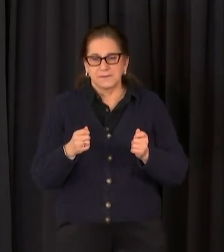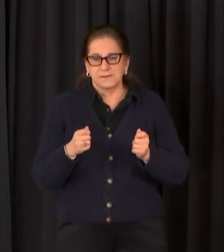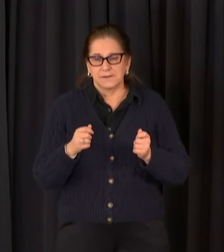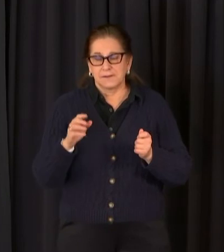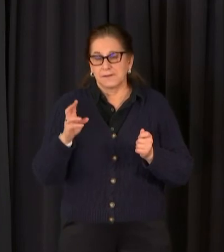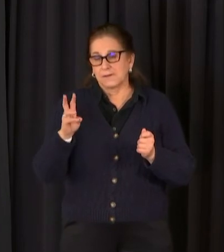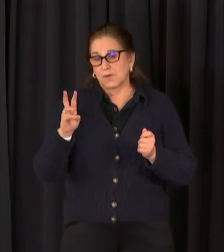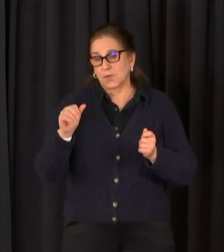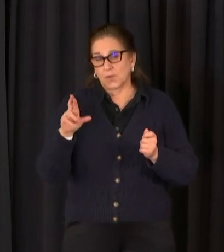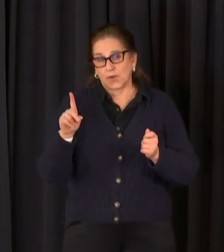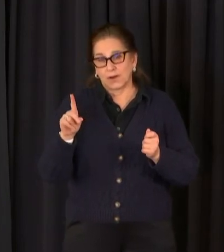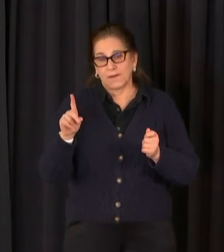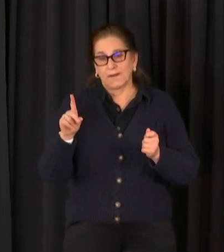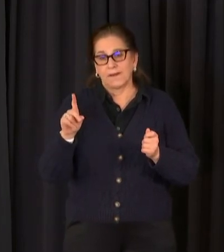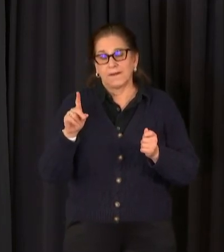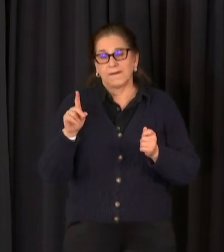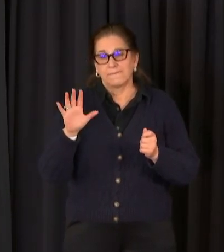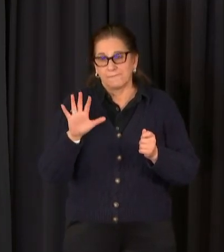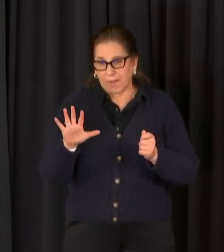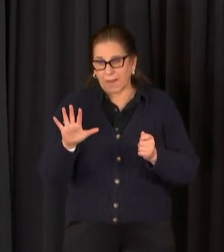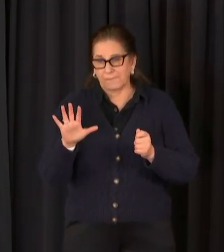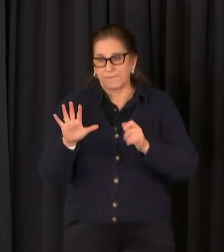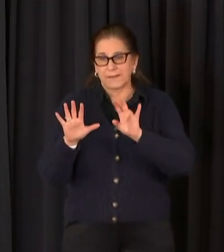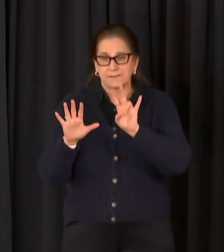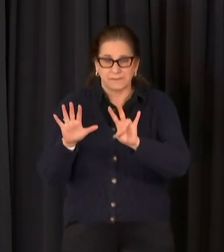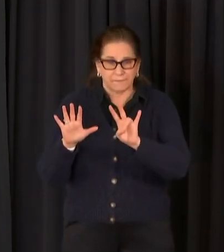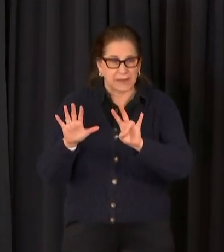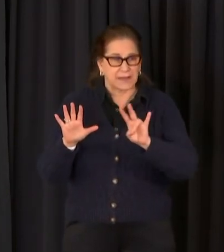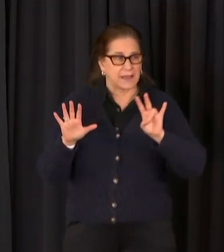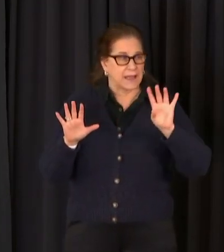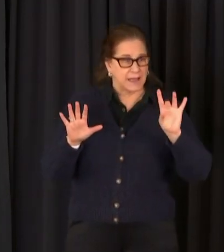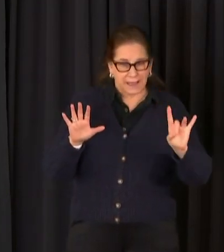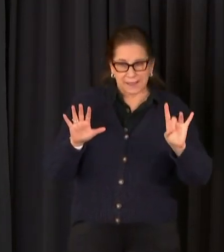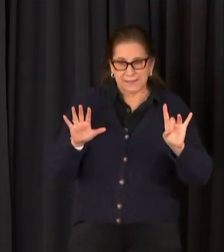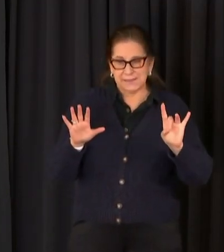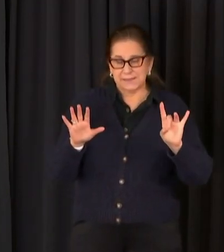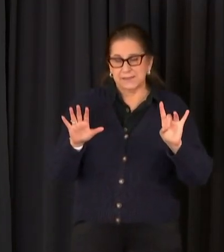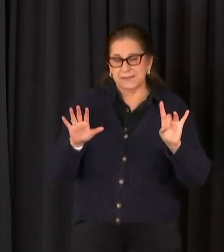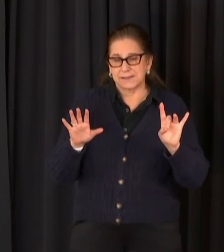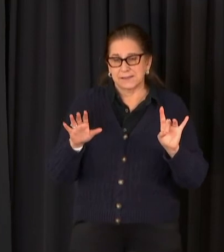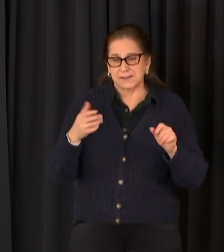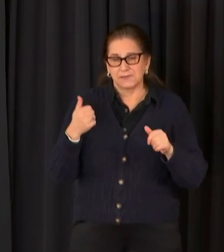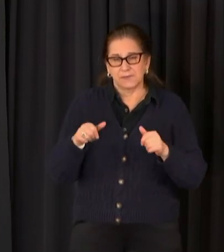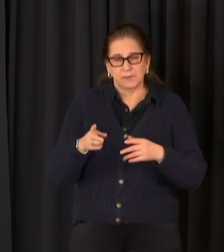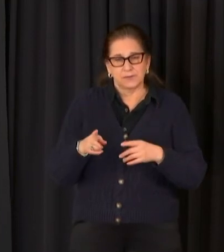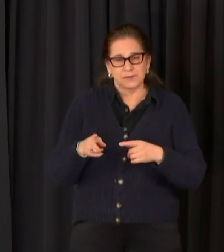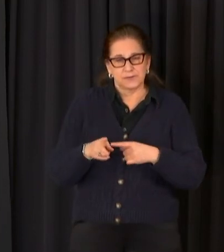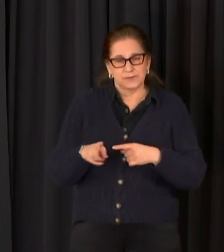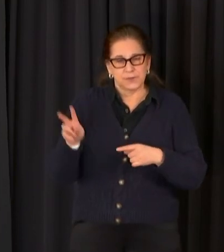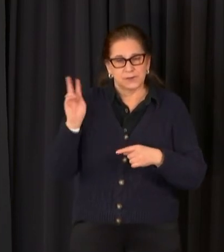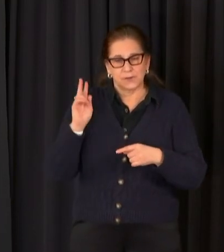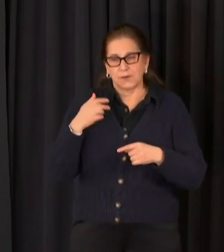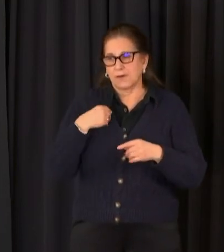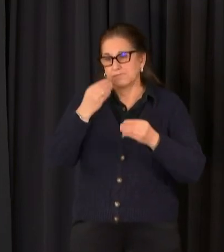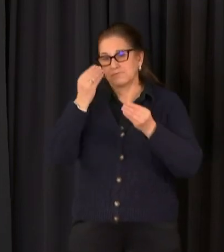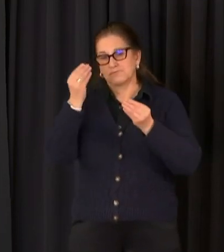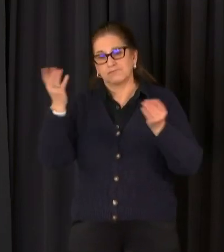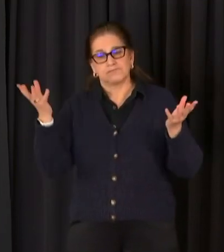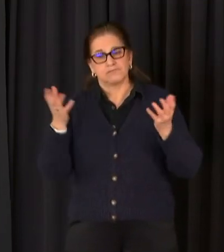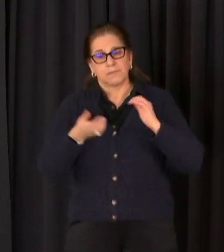5, 7, and 8. You'll recall that we last week or 2 weeks ago spoke to you all about